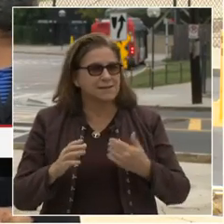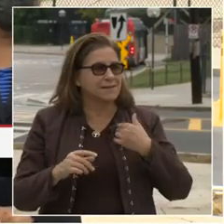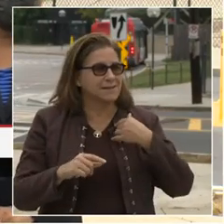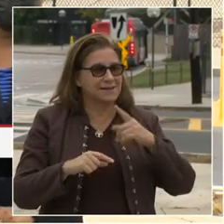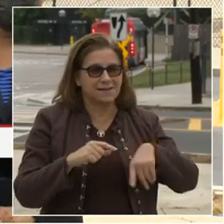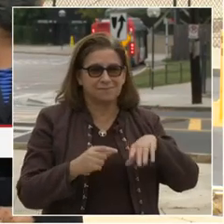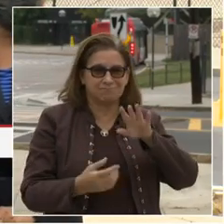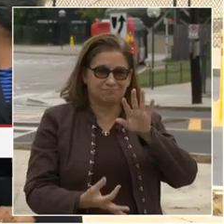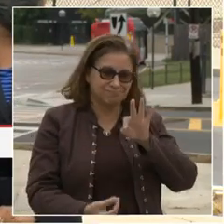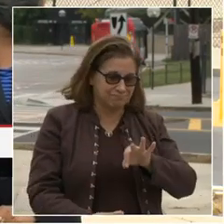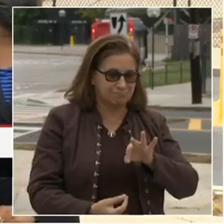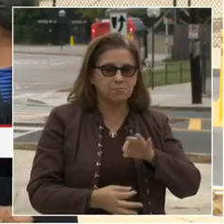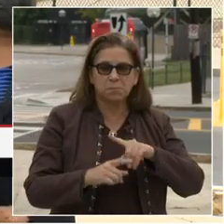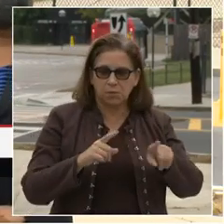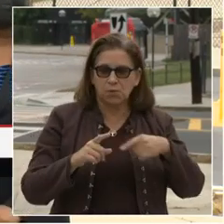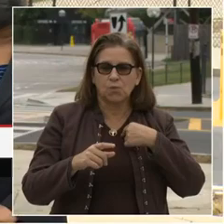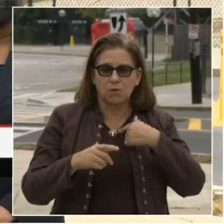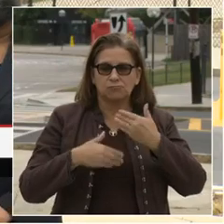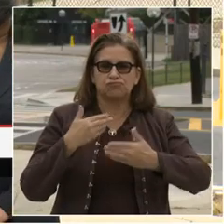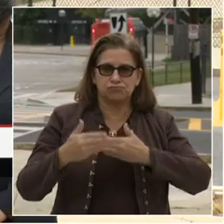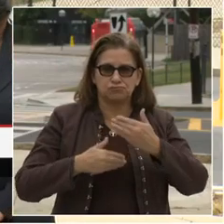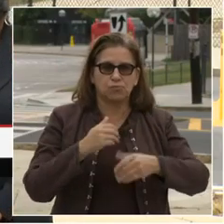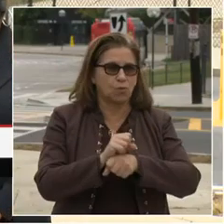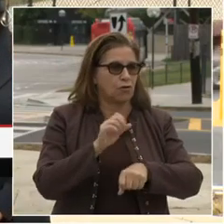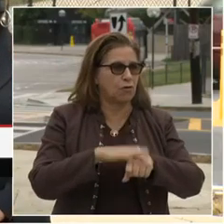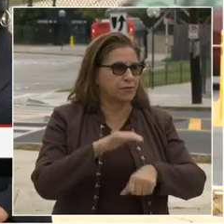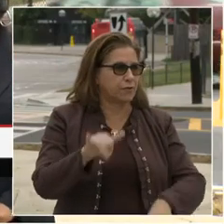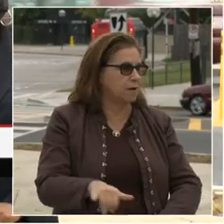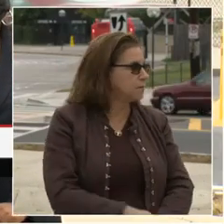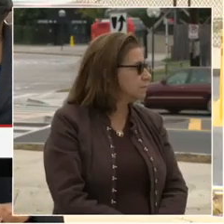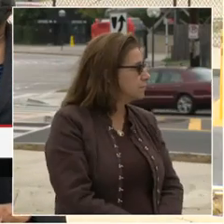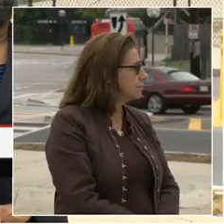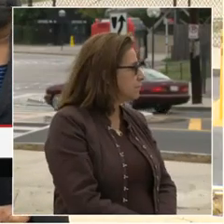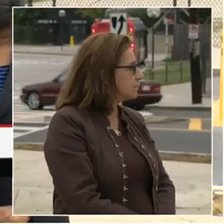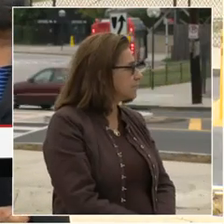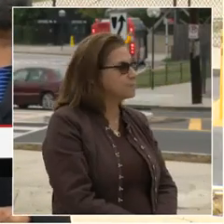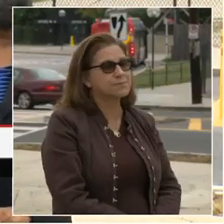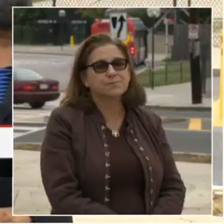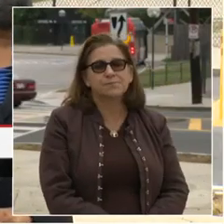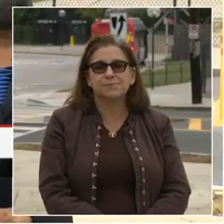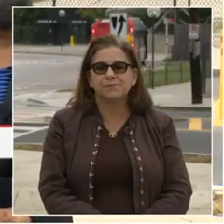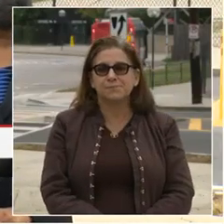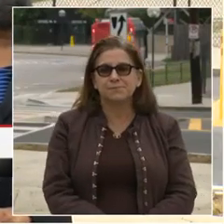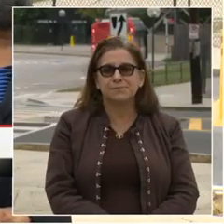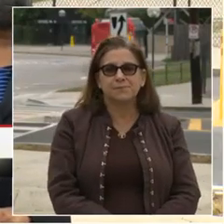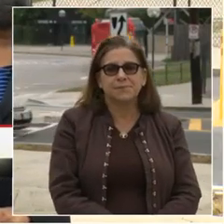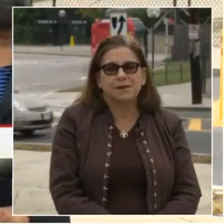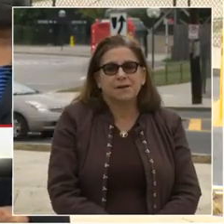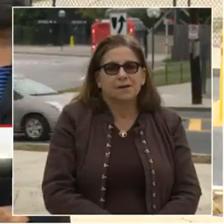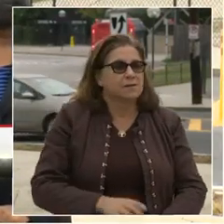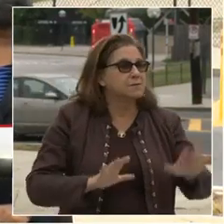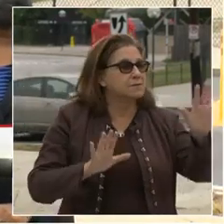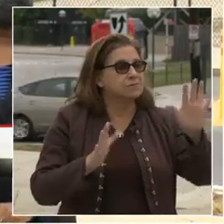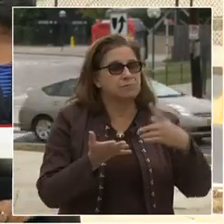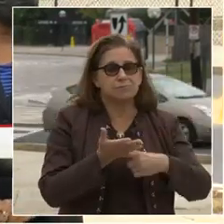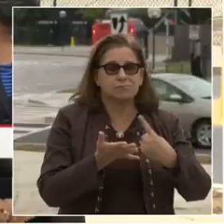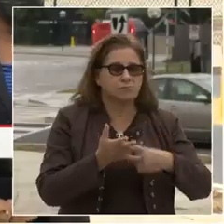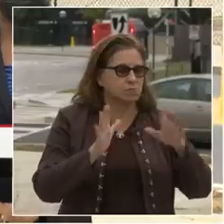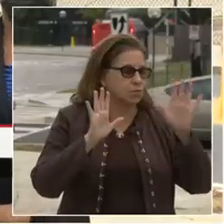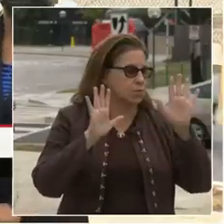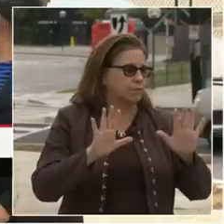And I think Fourth Cedar and Blair is a great example for people to think about. Thank you, everybody.